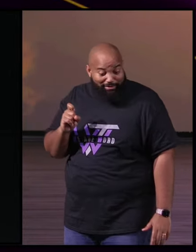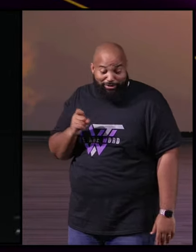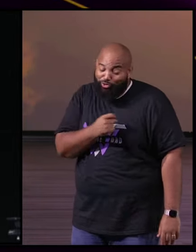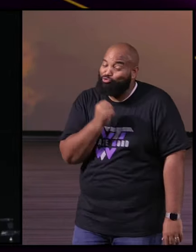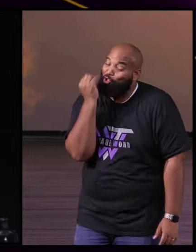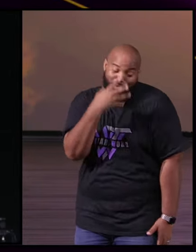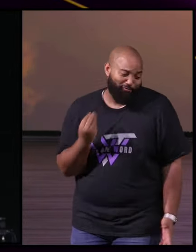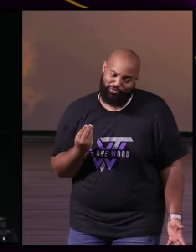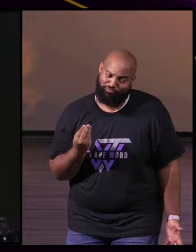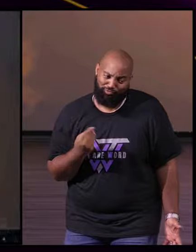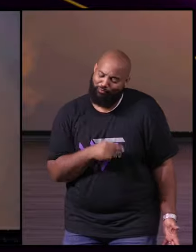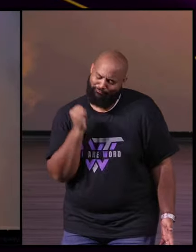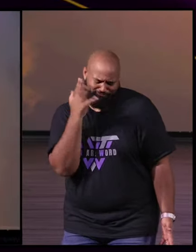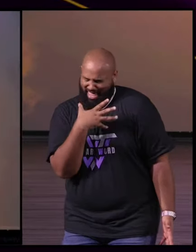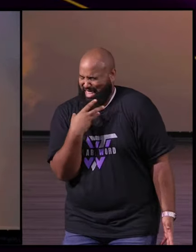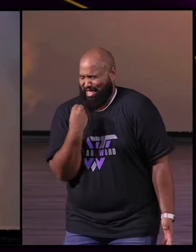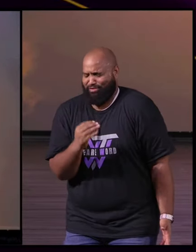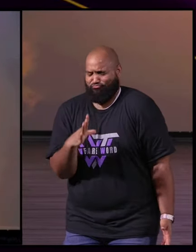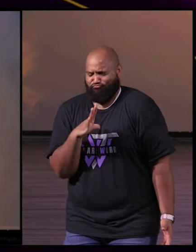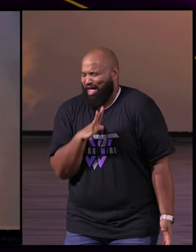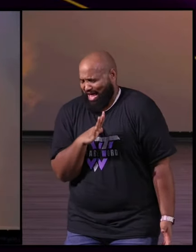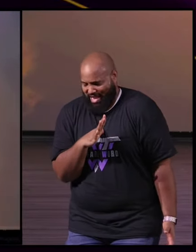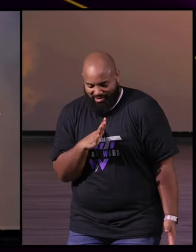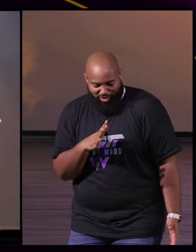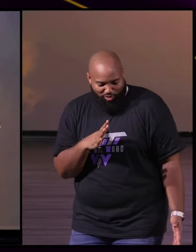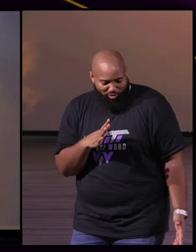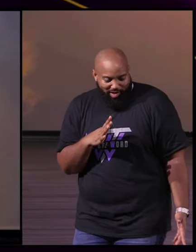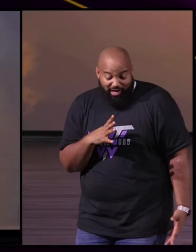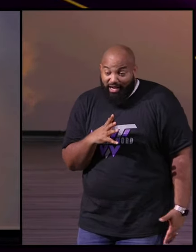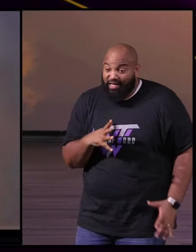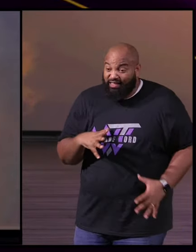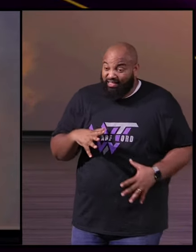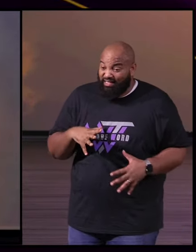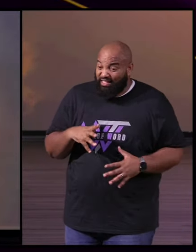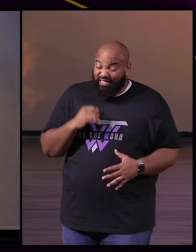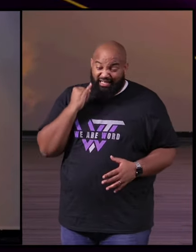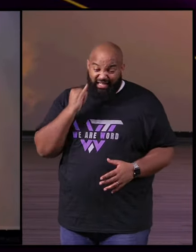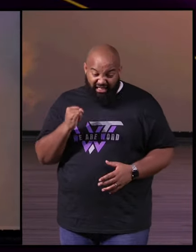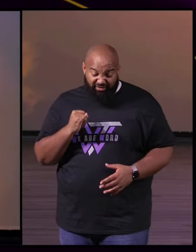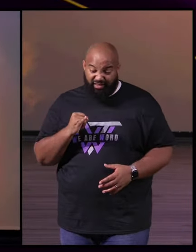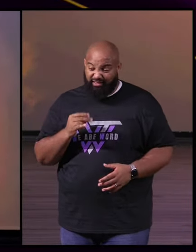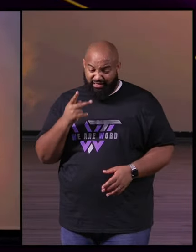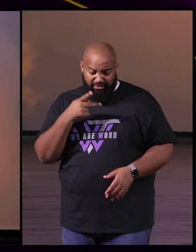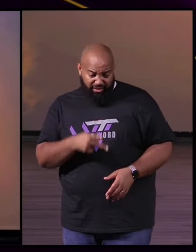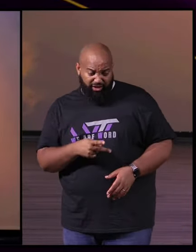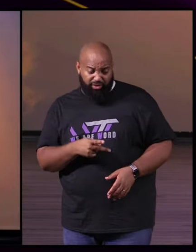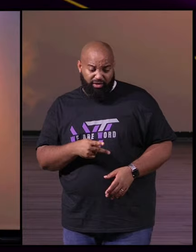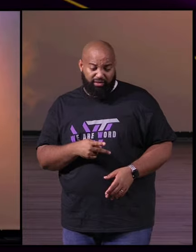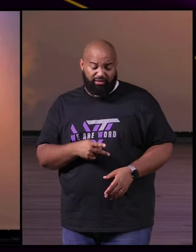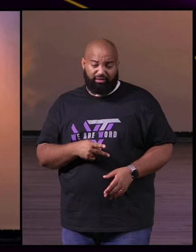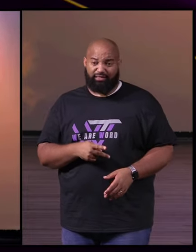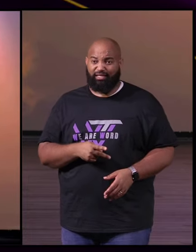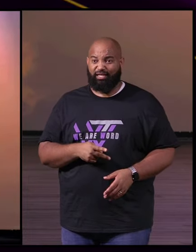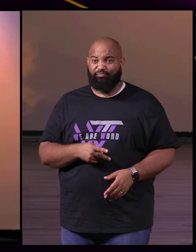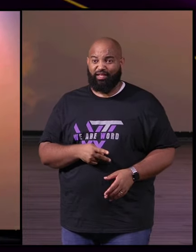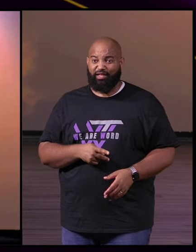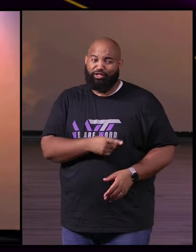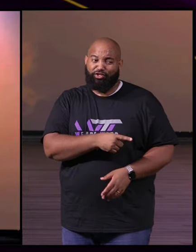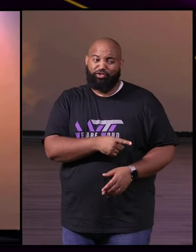you so fine, they will move you from being a wife to being a widow.